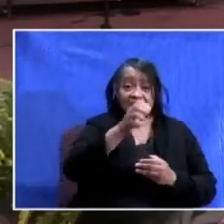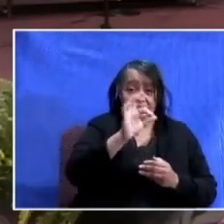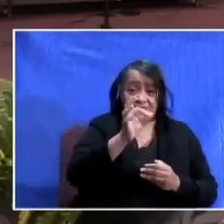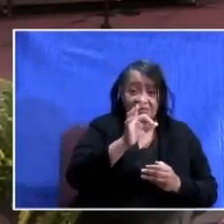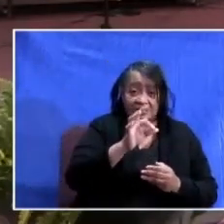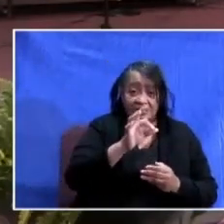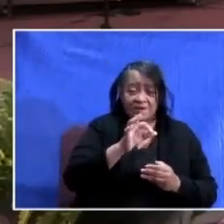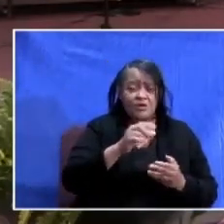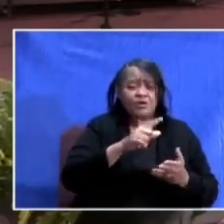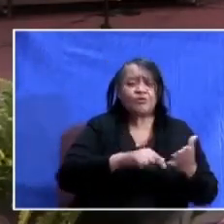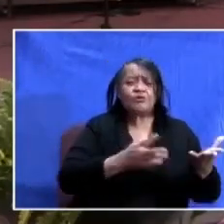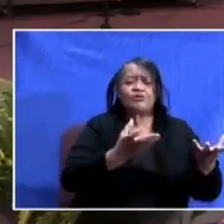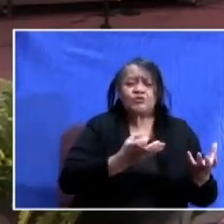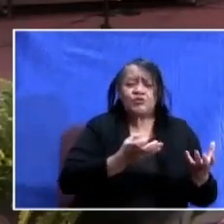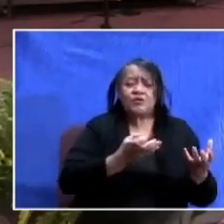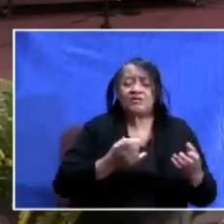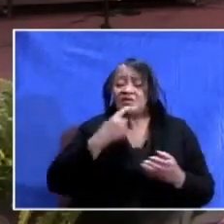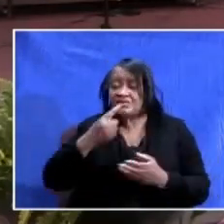Keep your holiday.